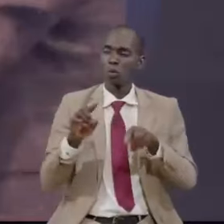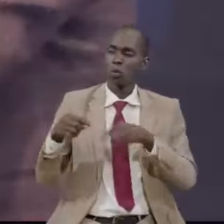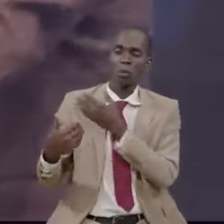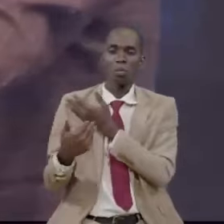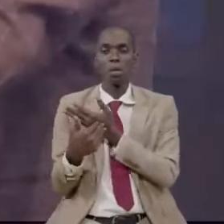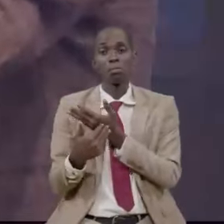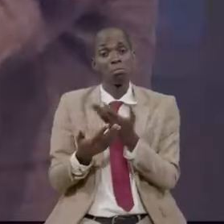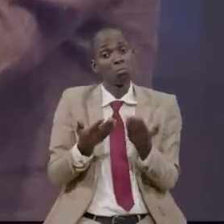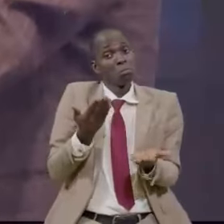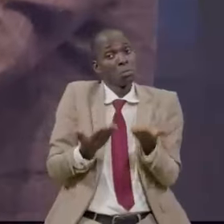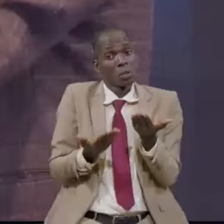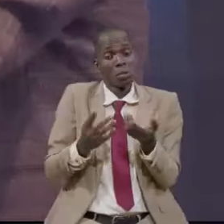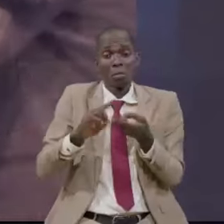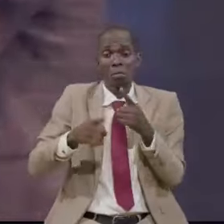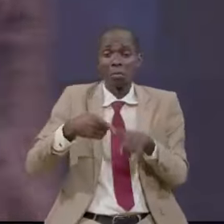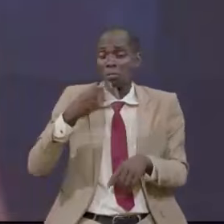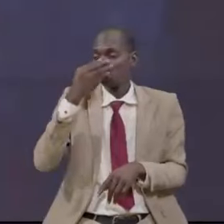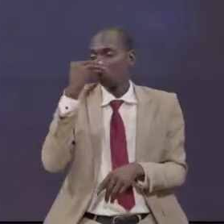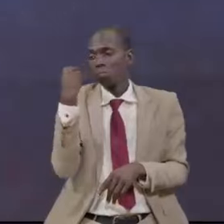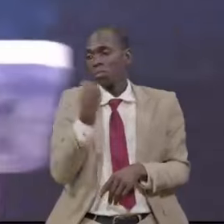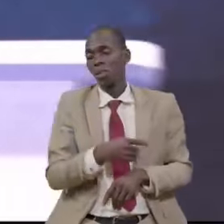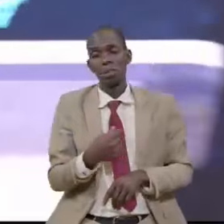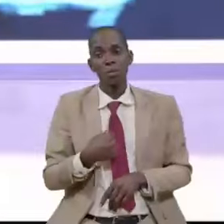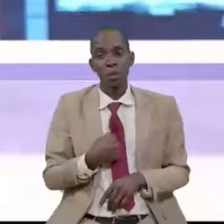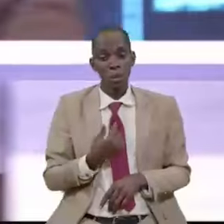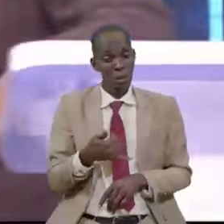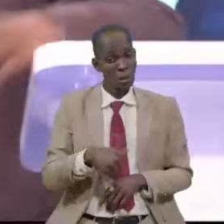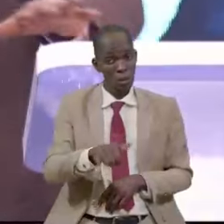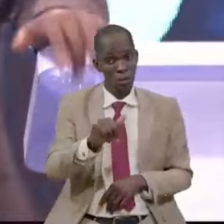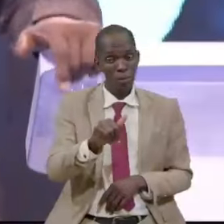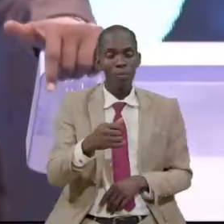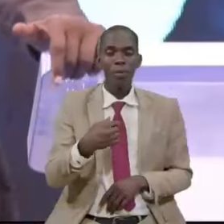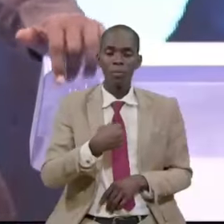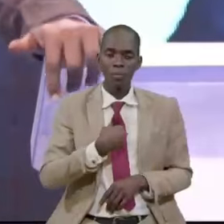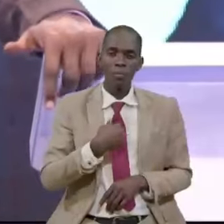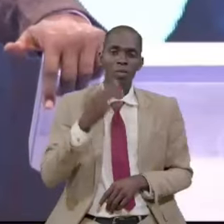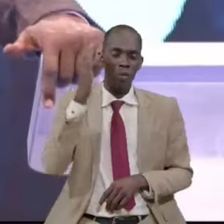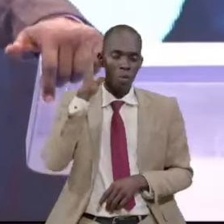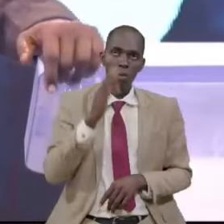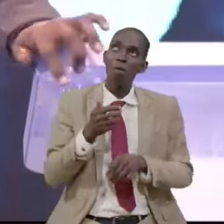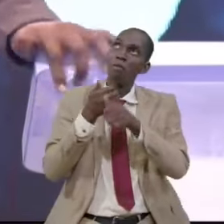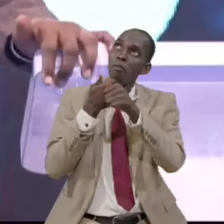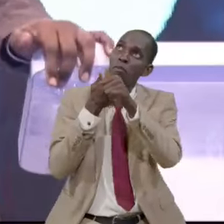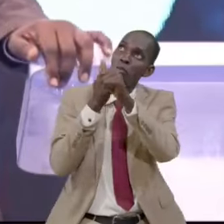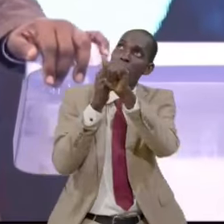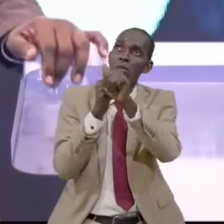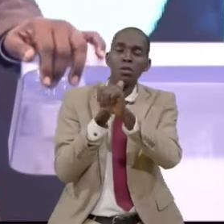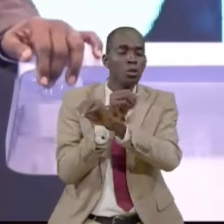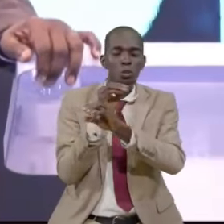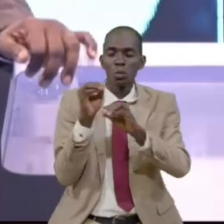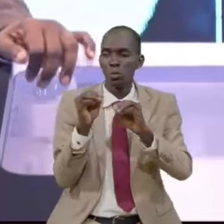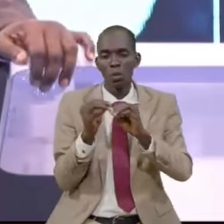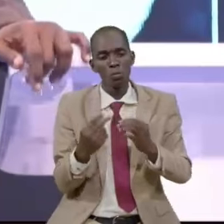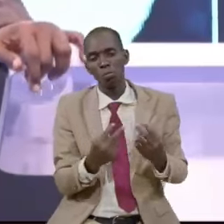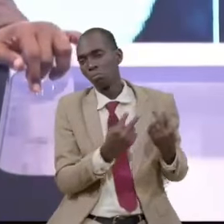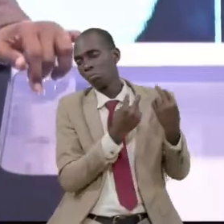friends forsake me, yet I will follow. No turning back. No